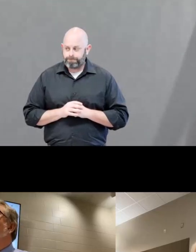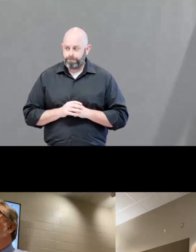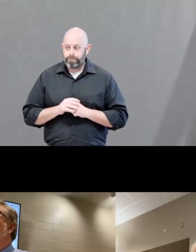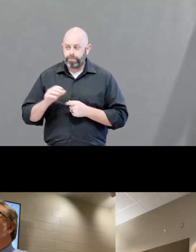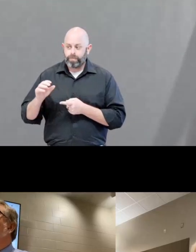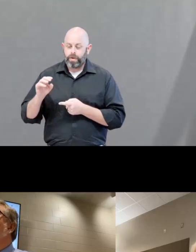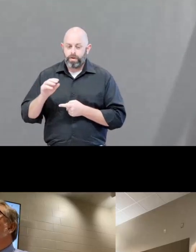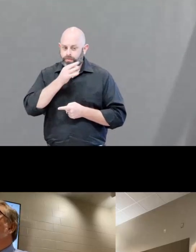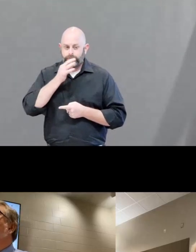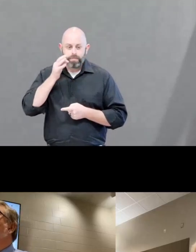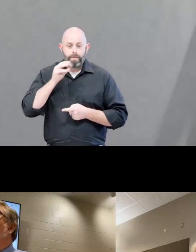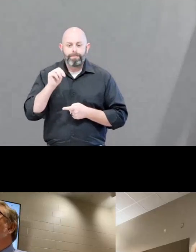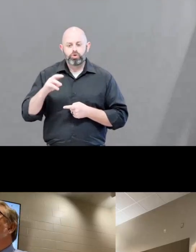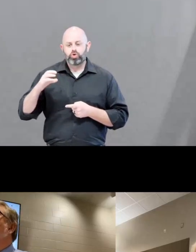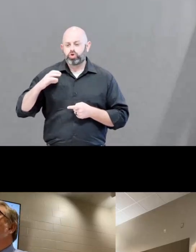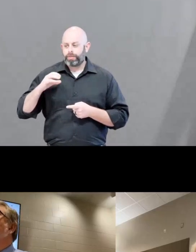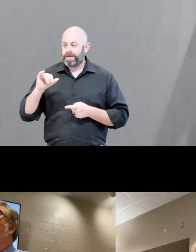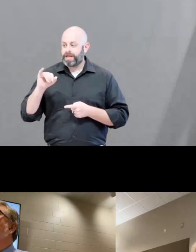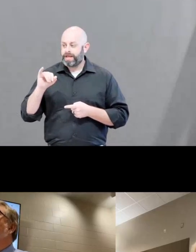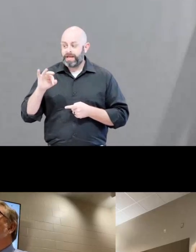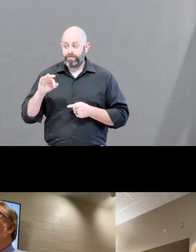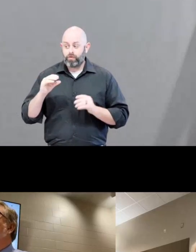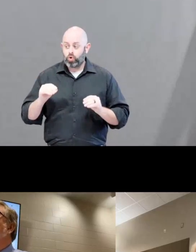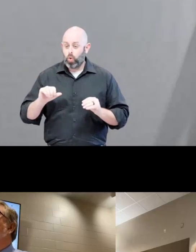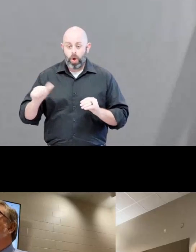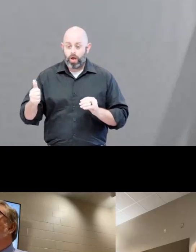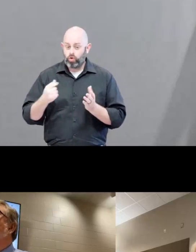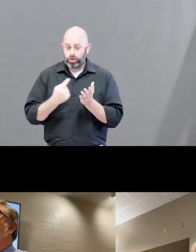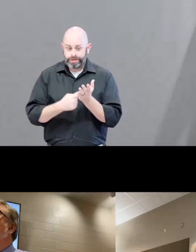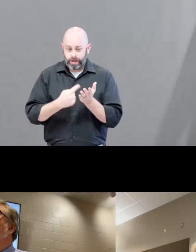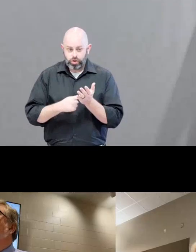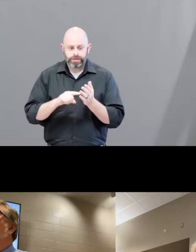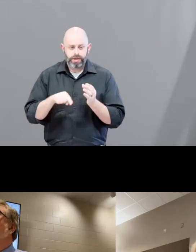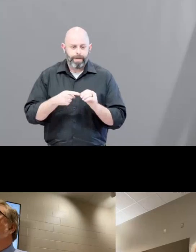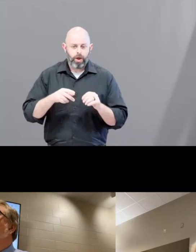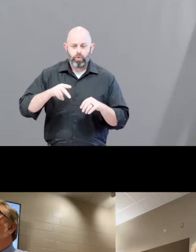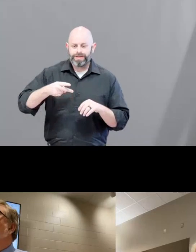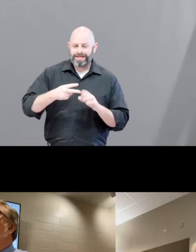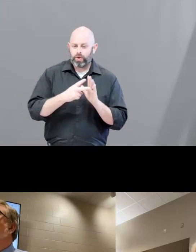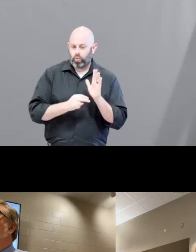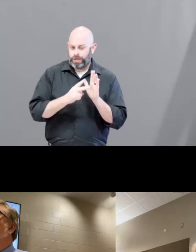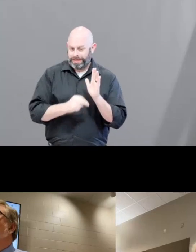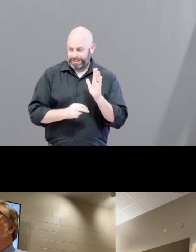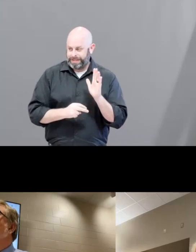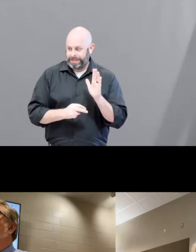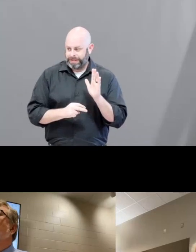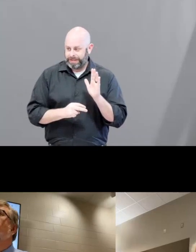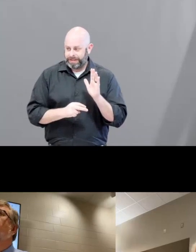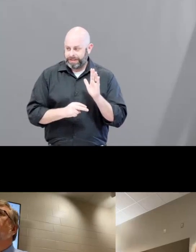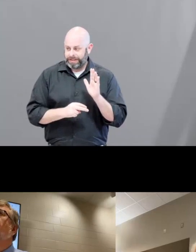Mr. Chairman, if I note other discussions on the second reading,